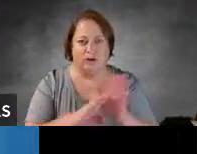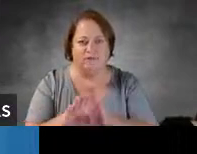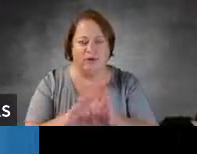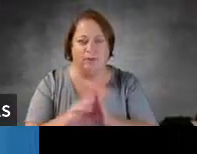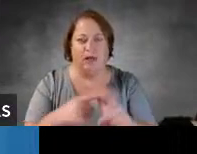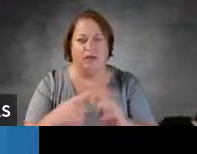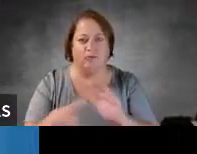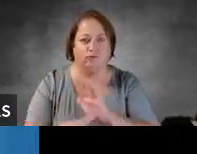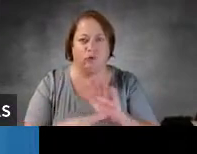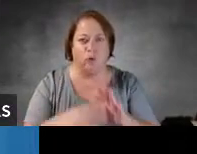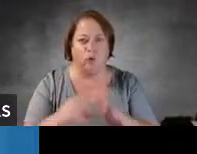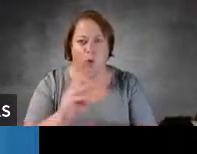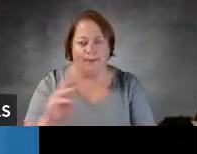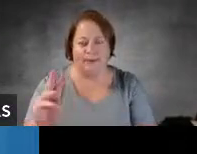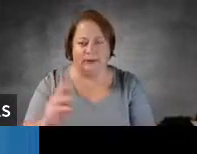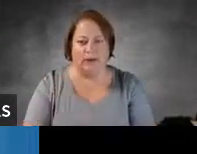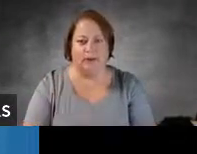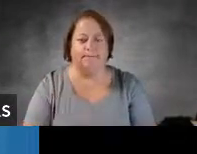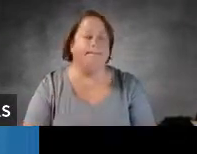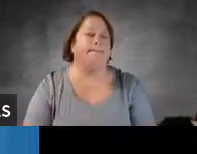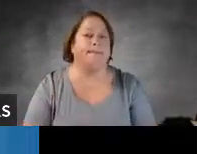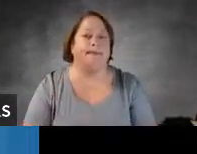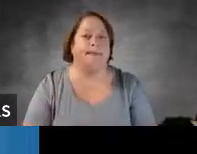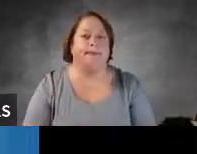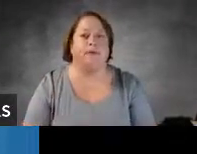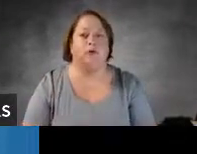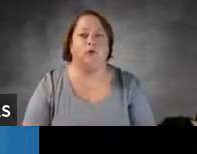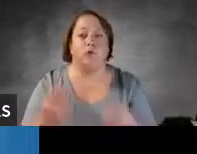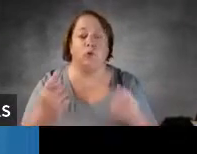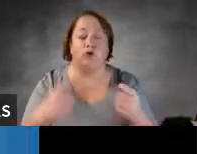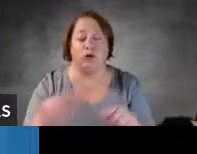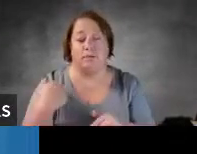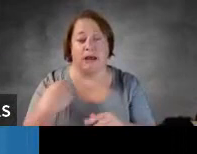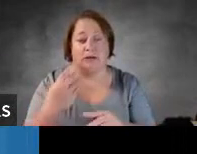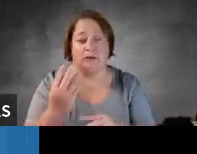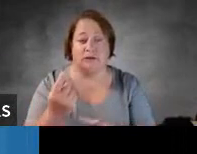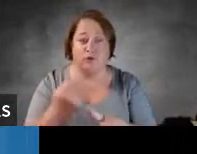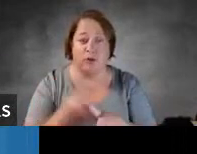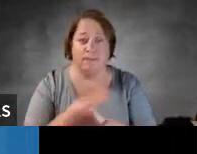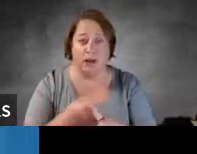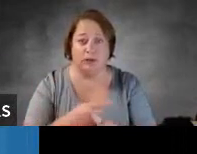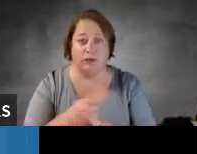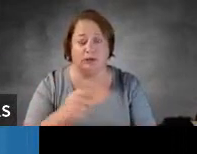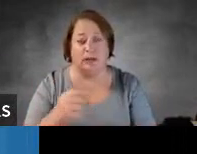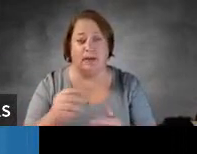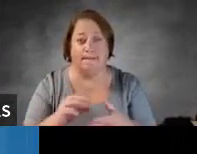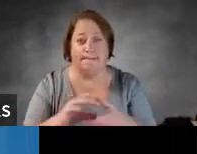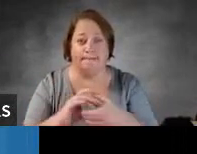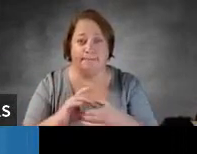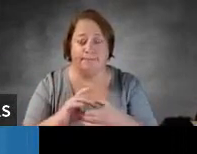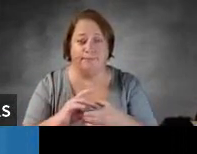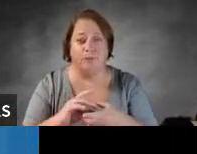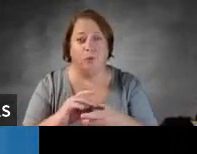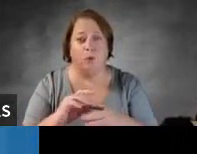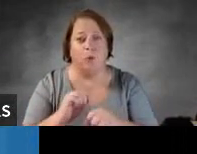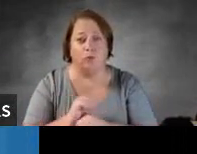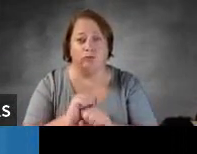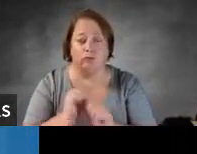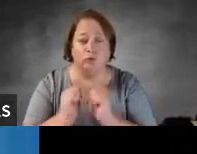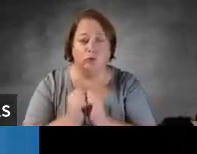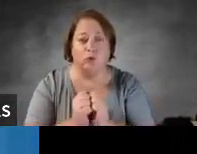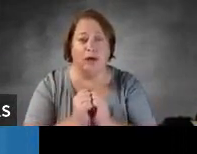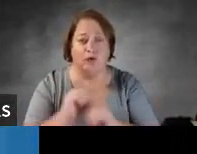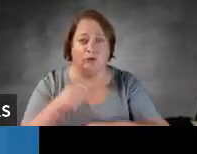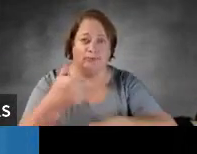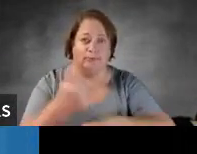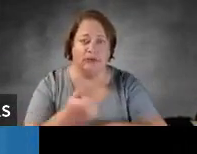tour of our website. So during the last several months, administrators partnered to identify and implement professional development